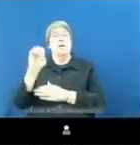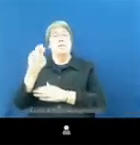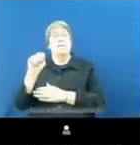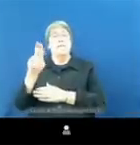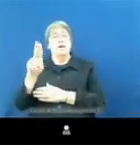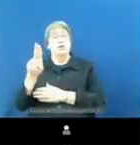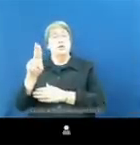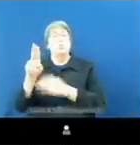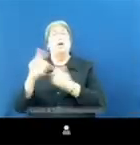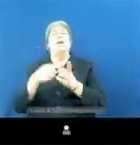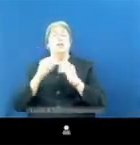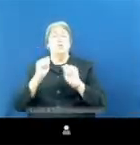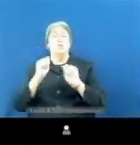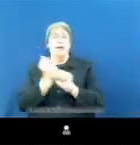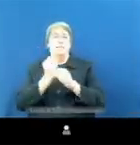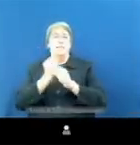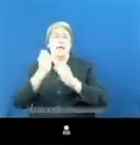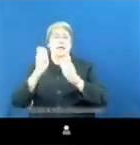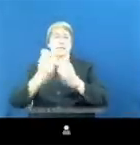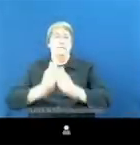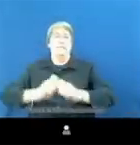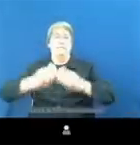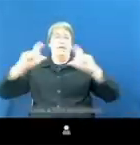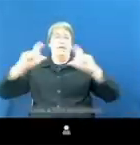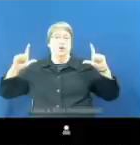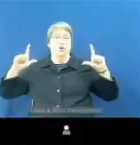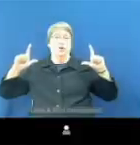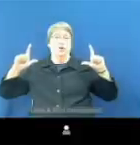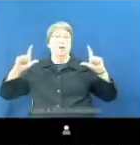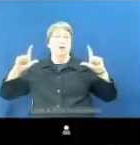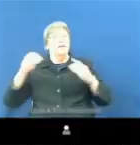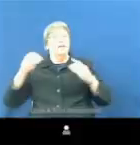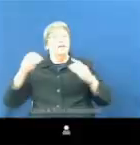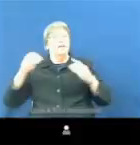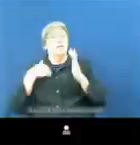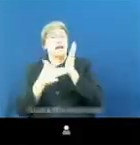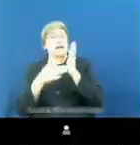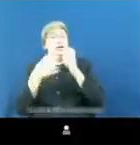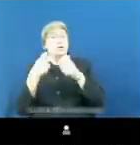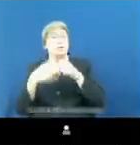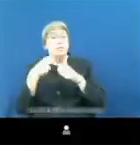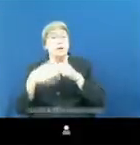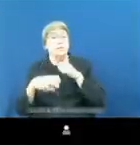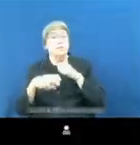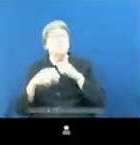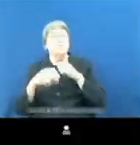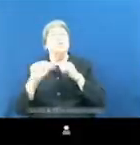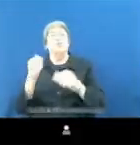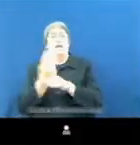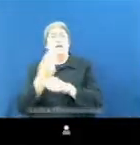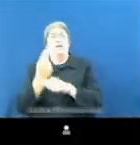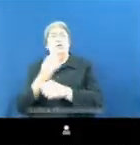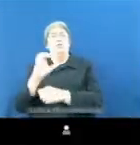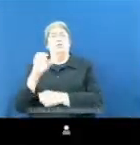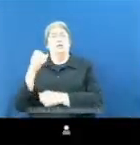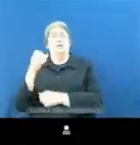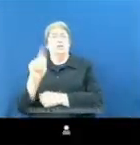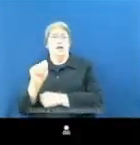bigger. If you have technical issues, use the chat function and a member of the Clearinghouse staff will aid